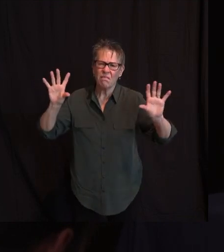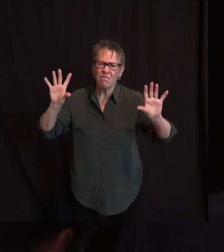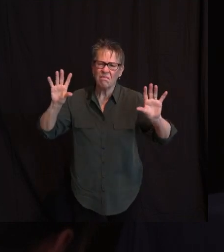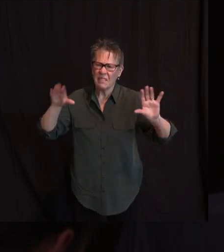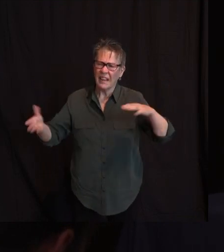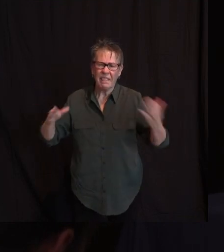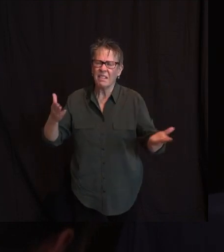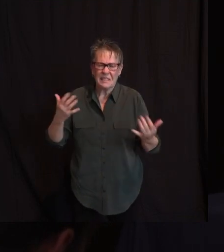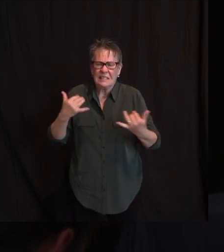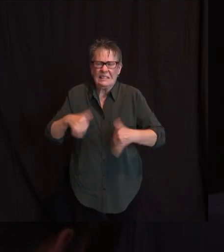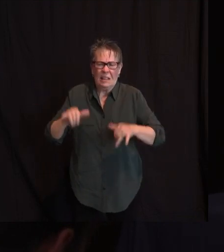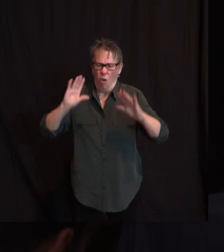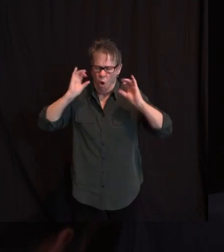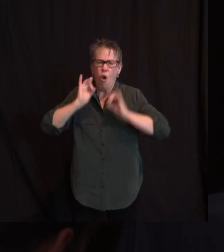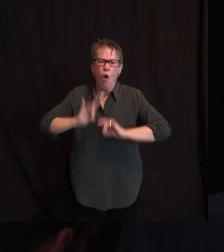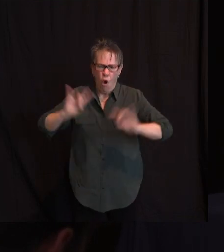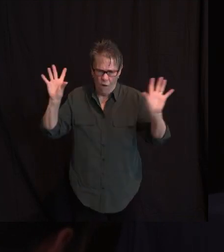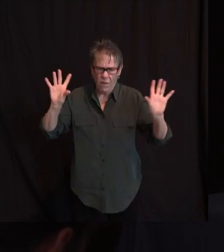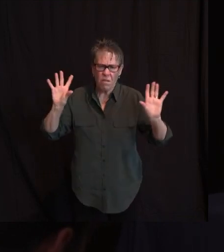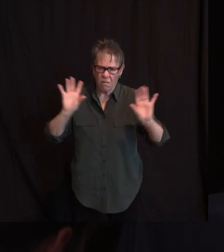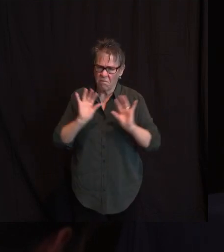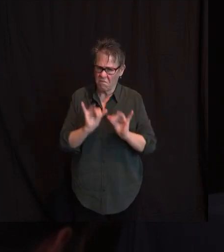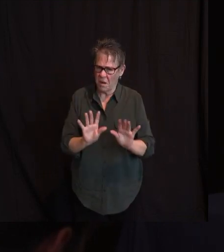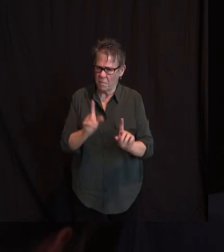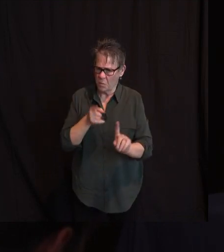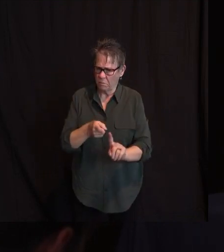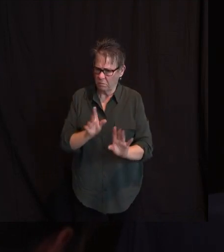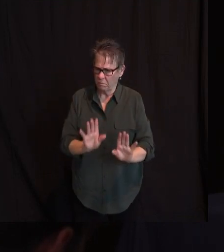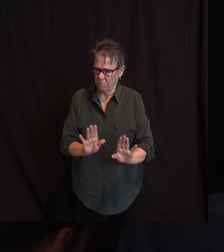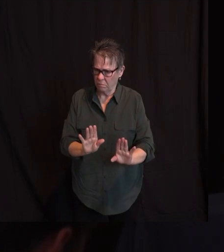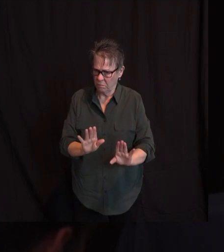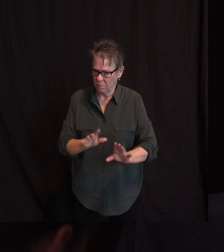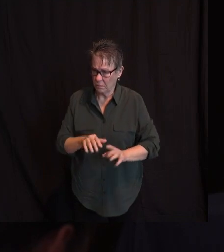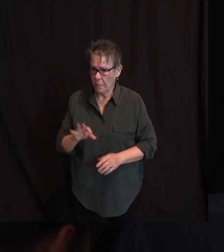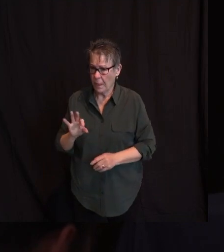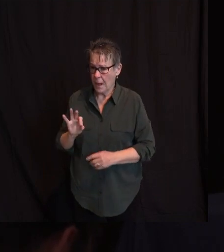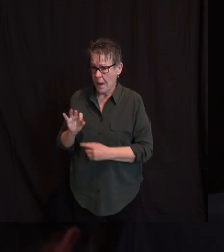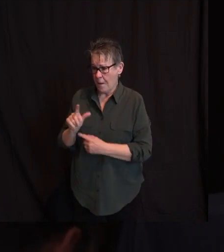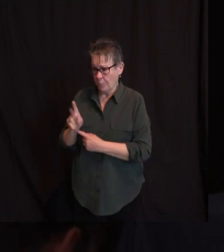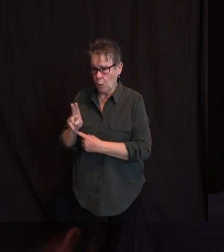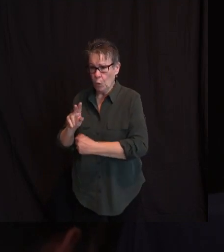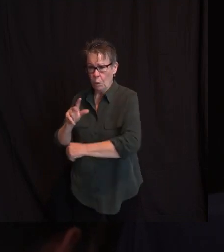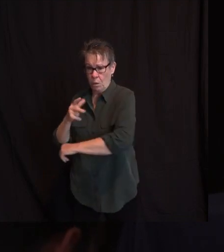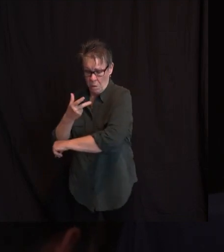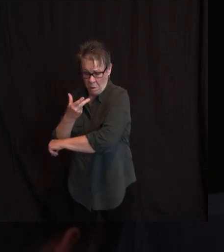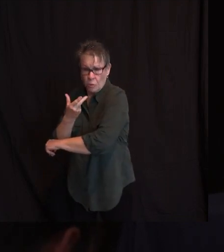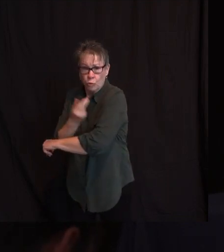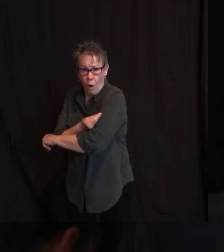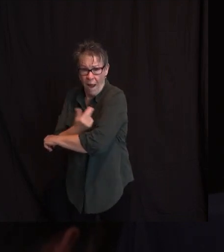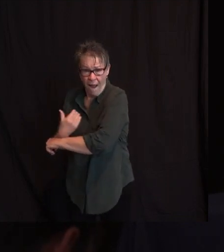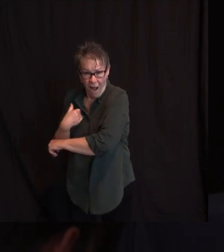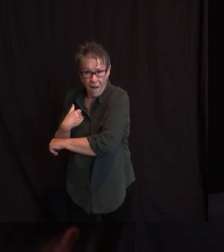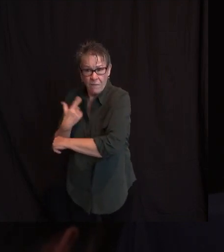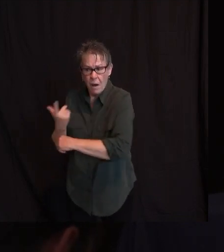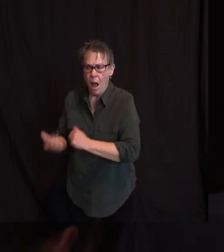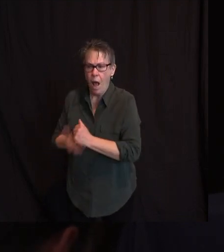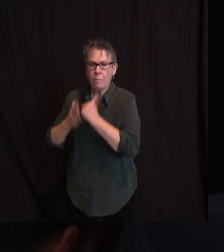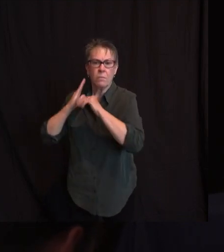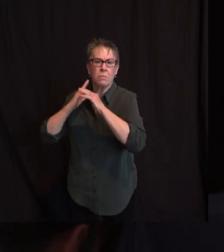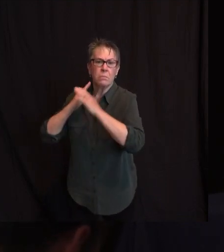This is a vaccine preventable disease. I think, what the deaths underscore right now and what we understand